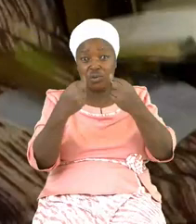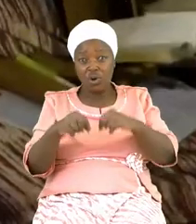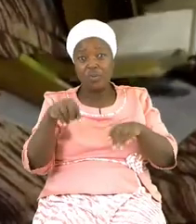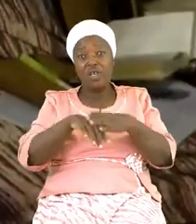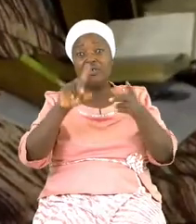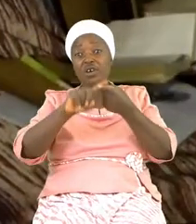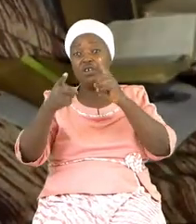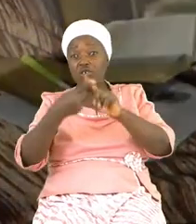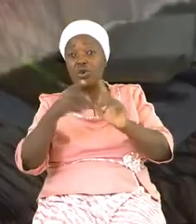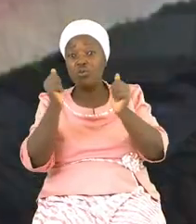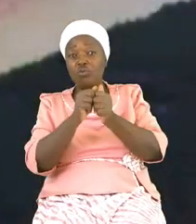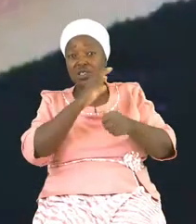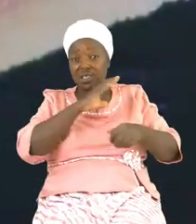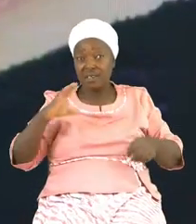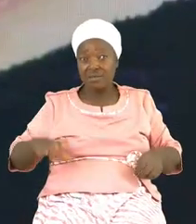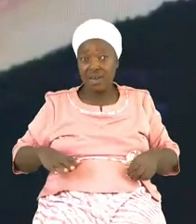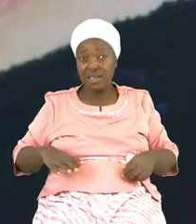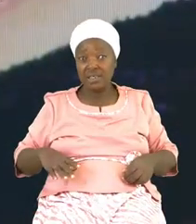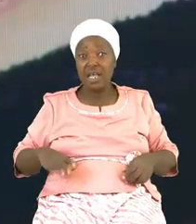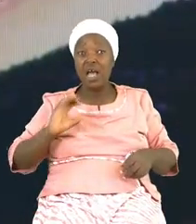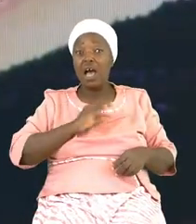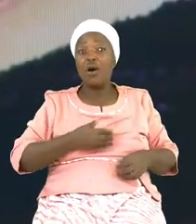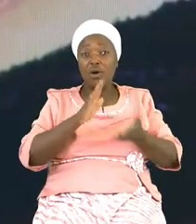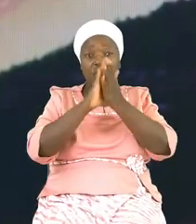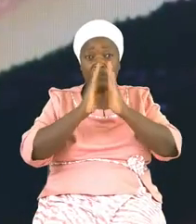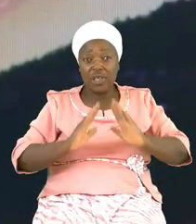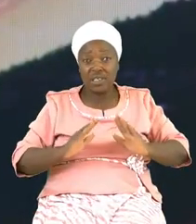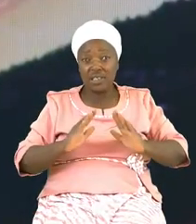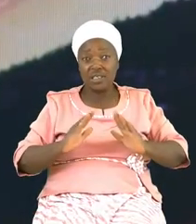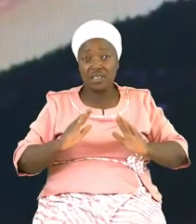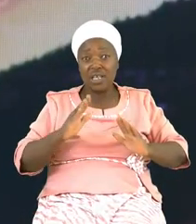with Christ, our peace, the one